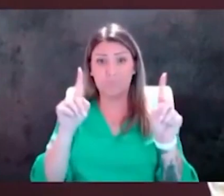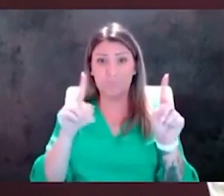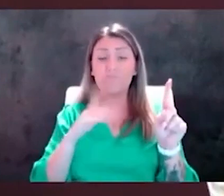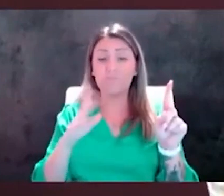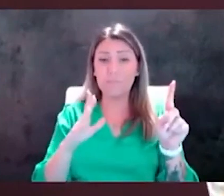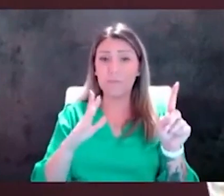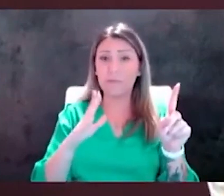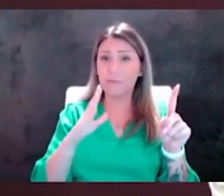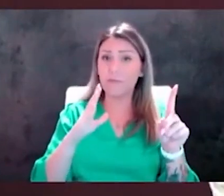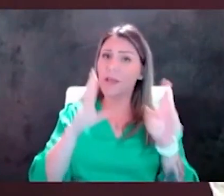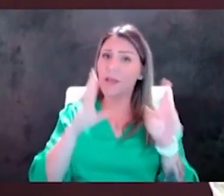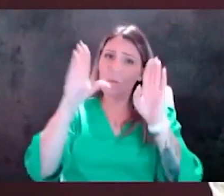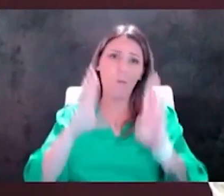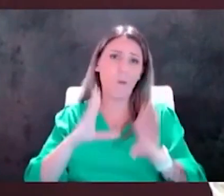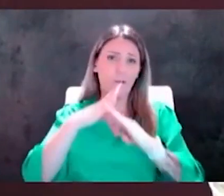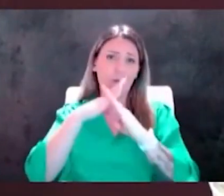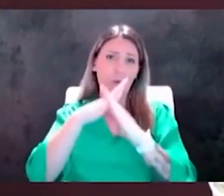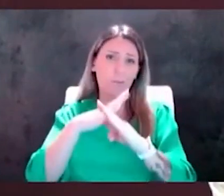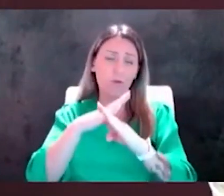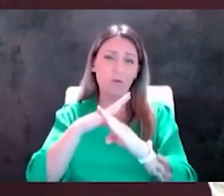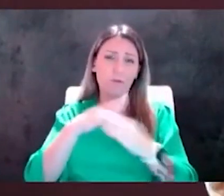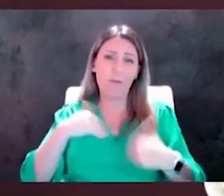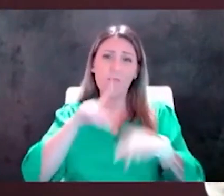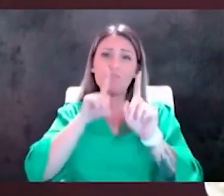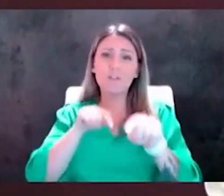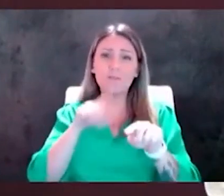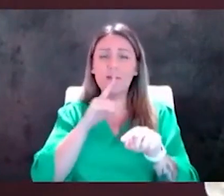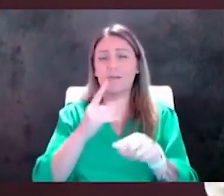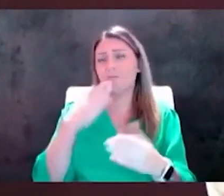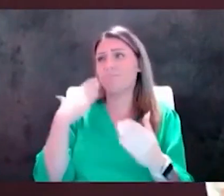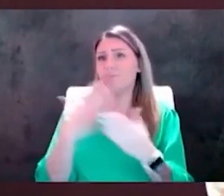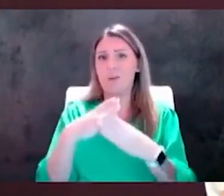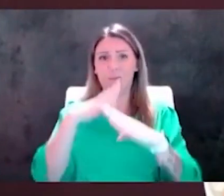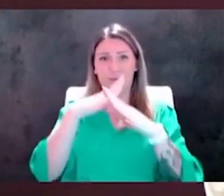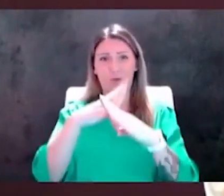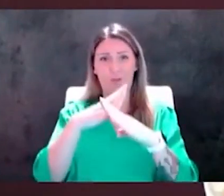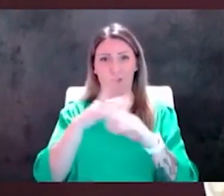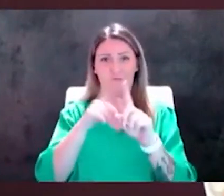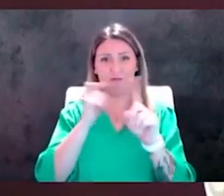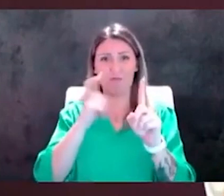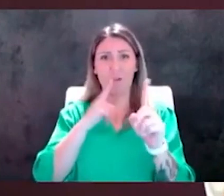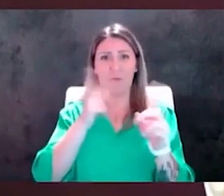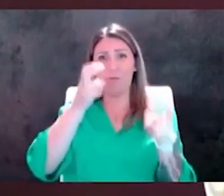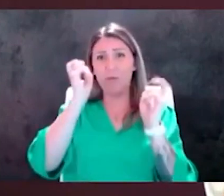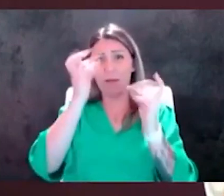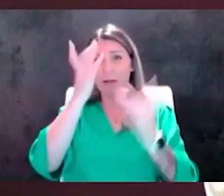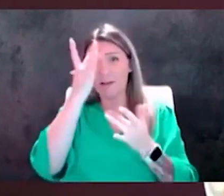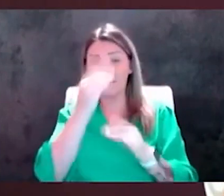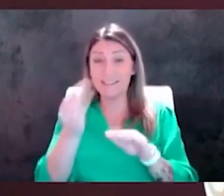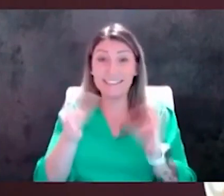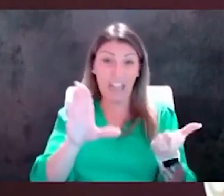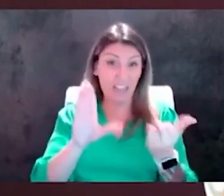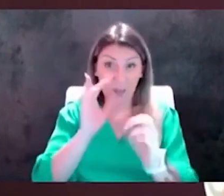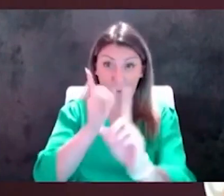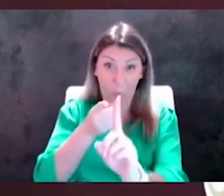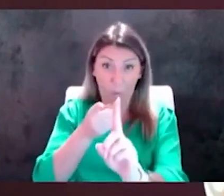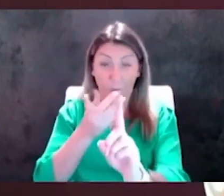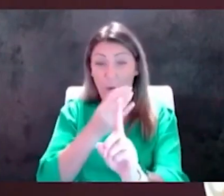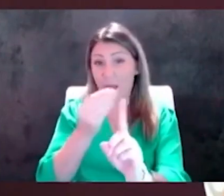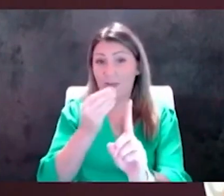immune response, and you'll be really well protected against severe illness and death. And that's really the goal. The data I was looking at last night